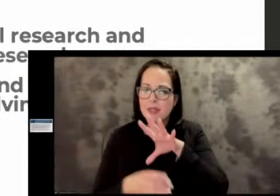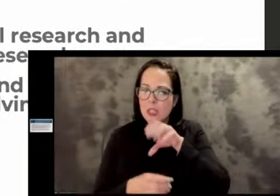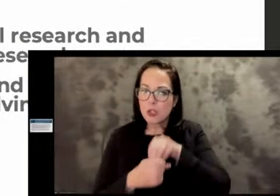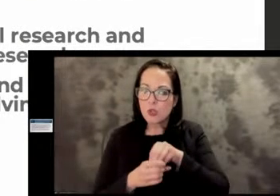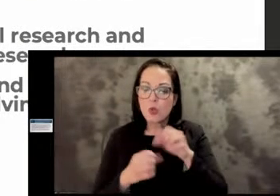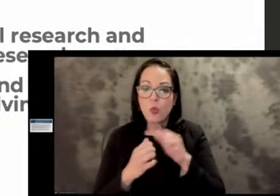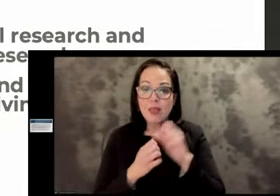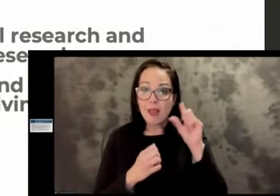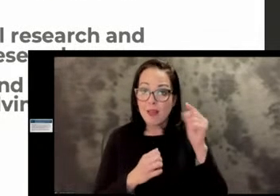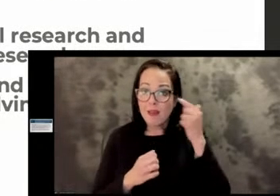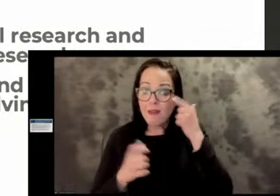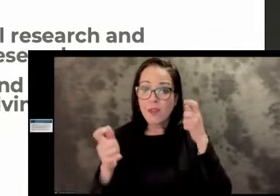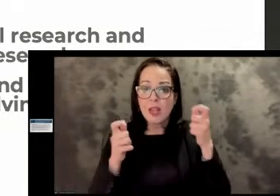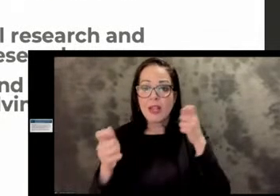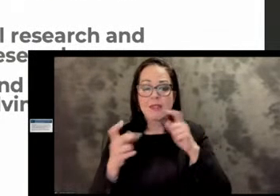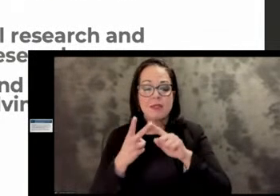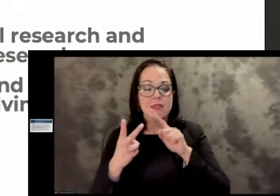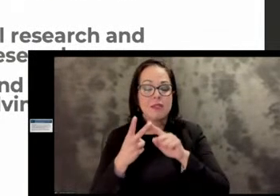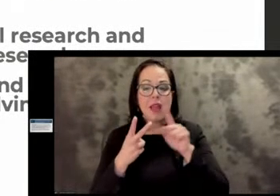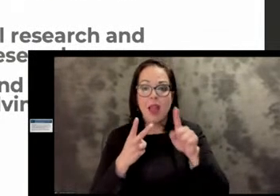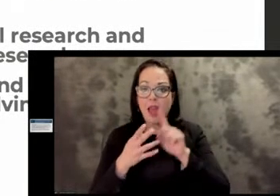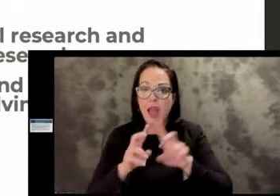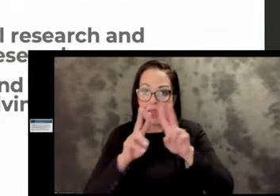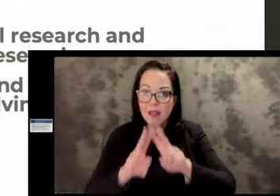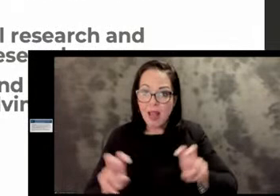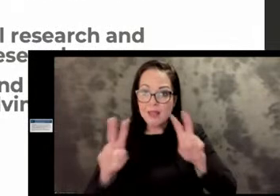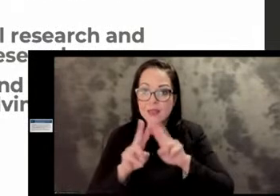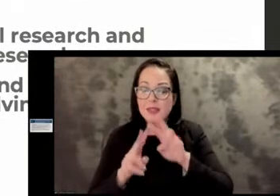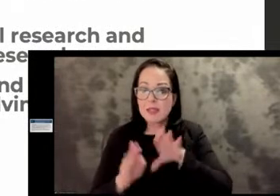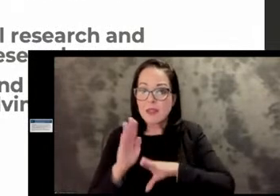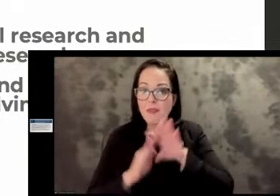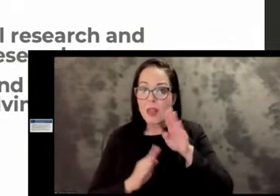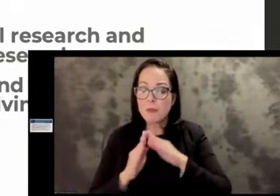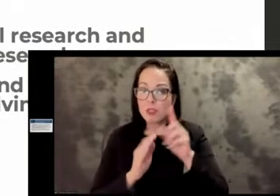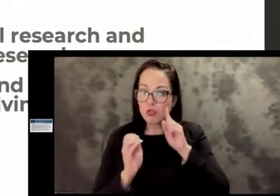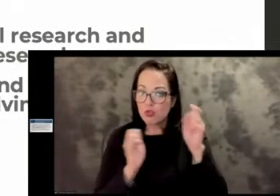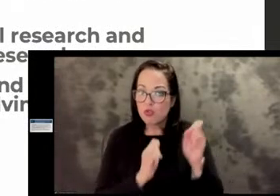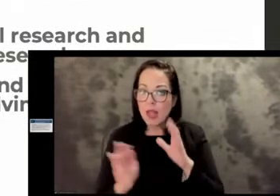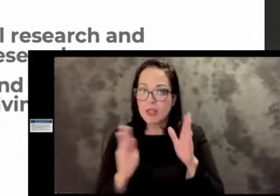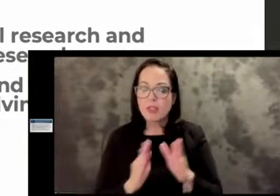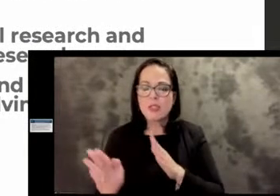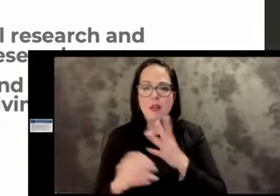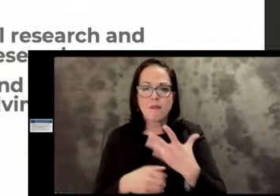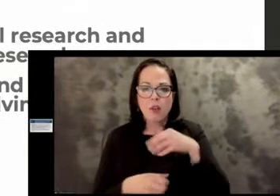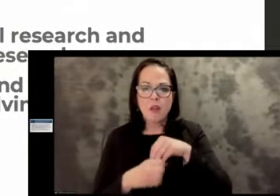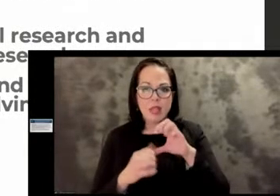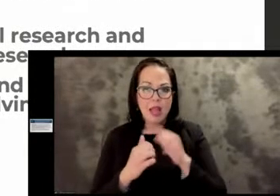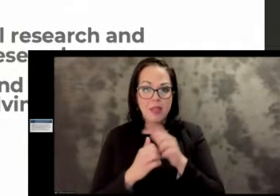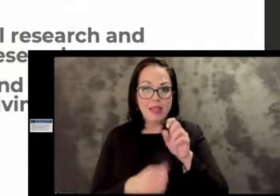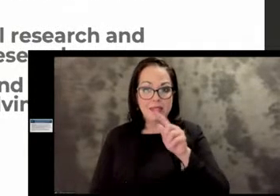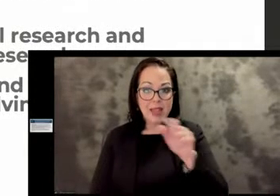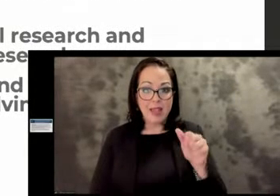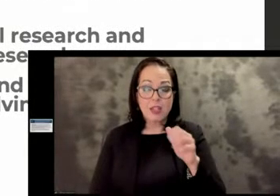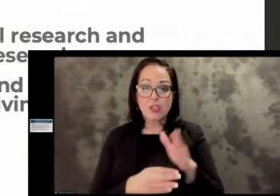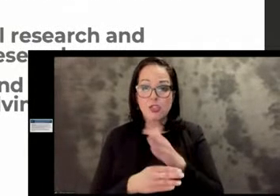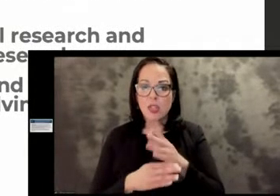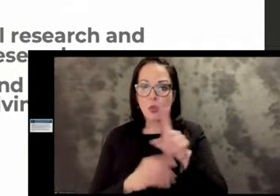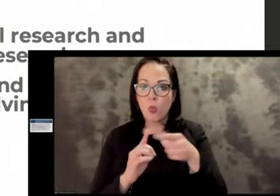governance, analysis, and developing strategies and involved in how that data is actually shared when it does involve